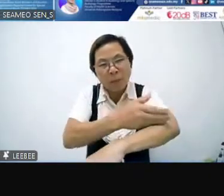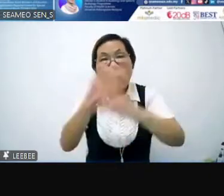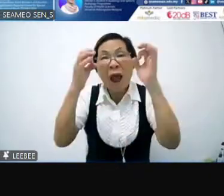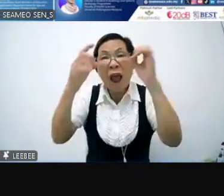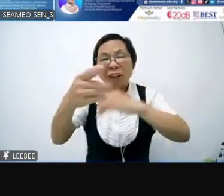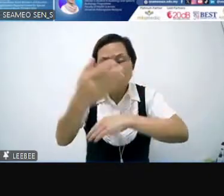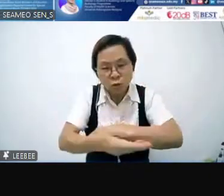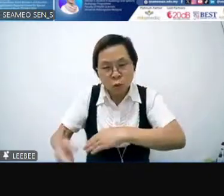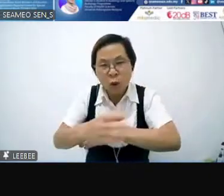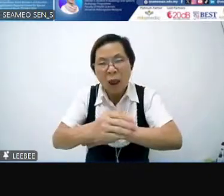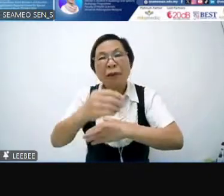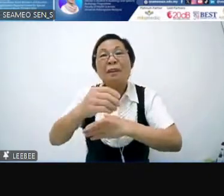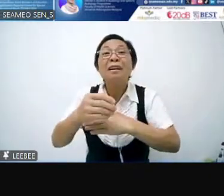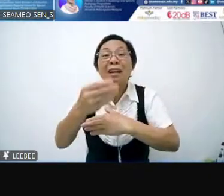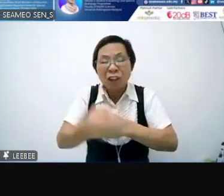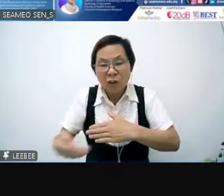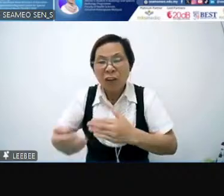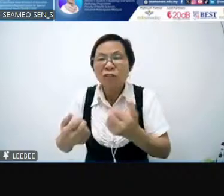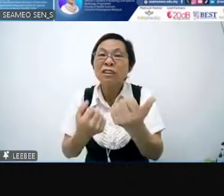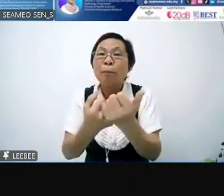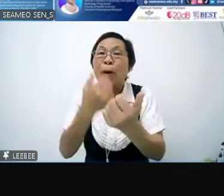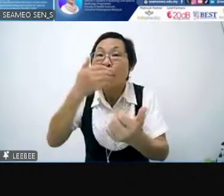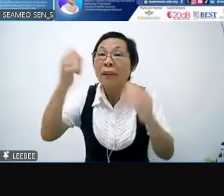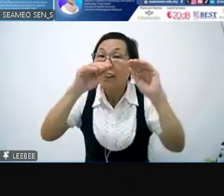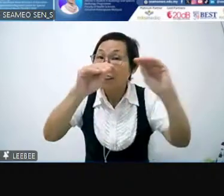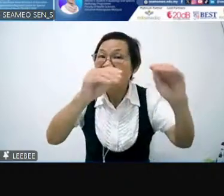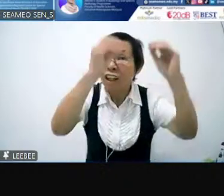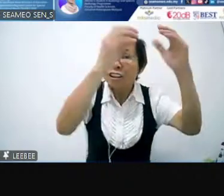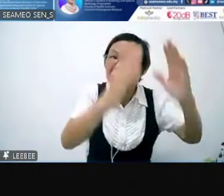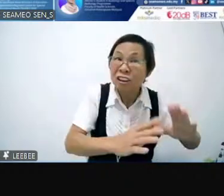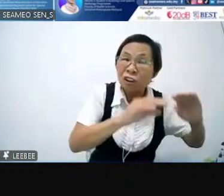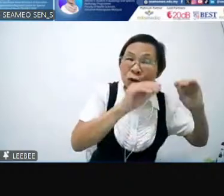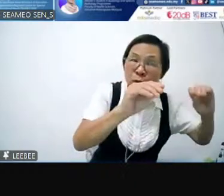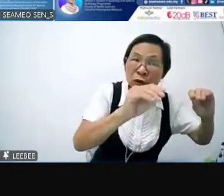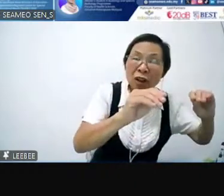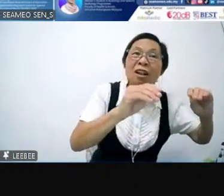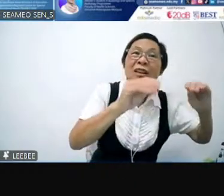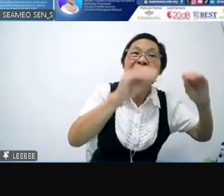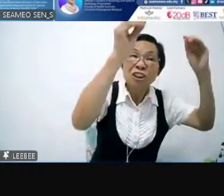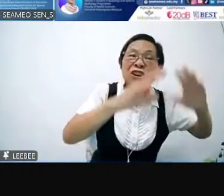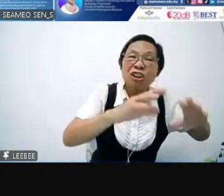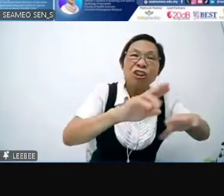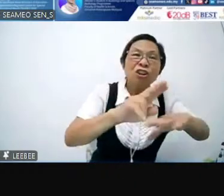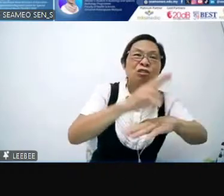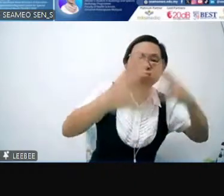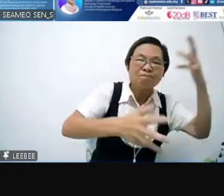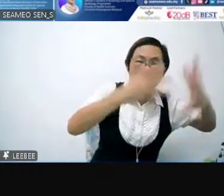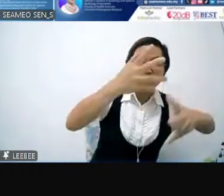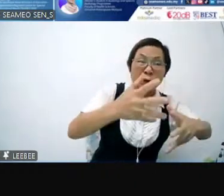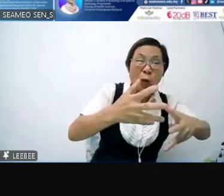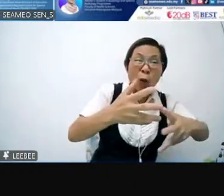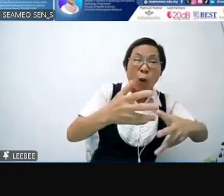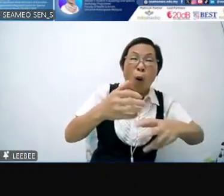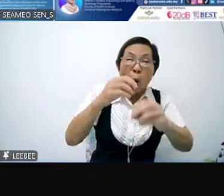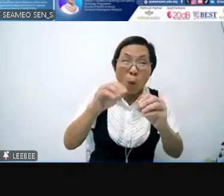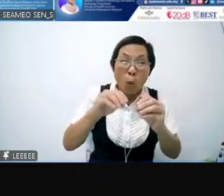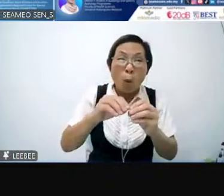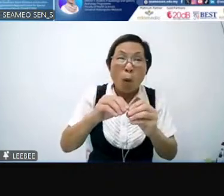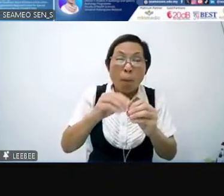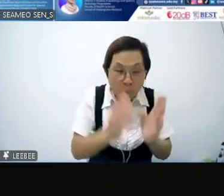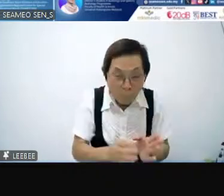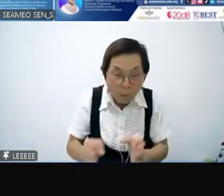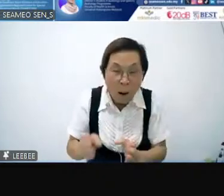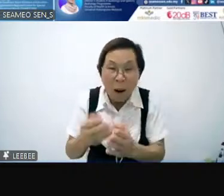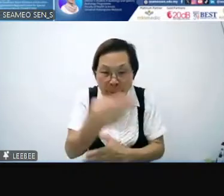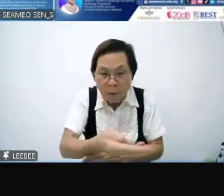devices to better support teaching. Teachers working with sign language users put a great effort to prepare materials,